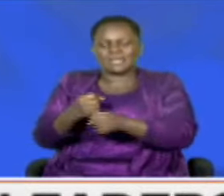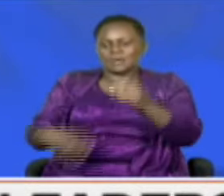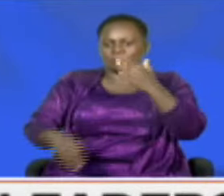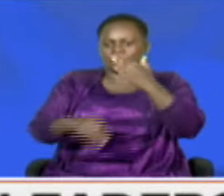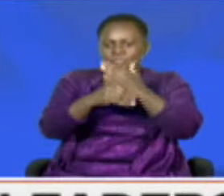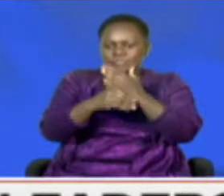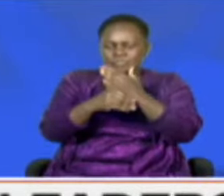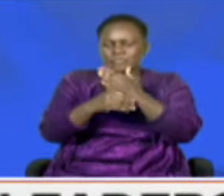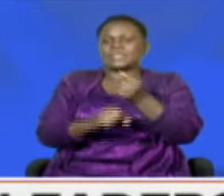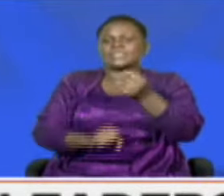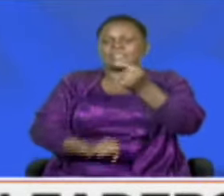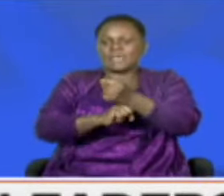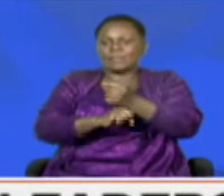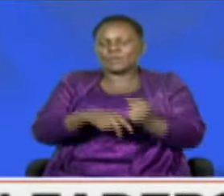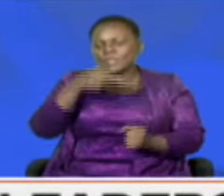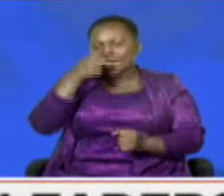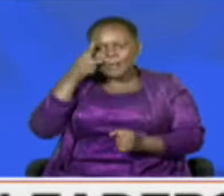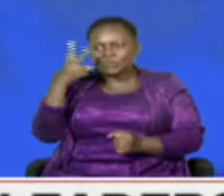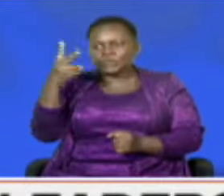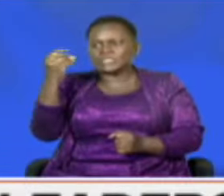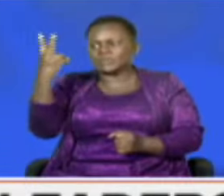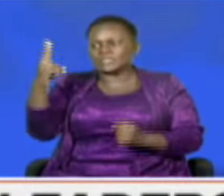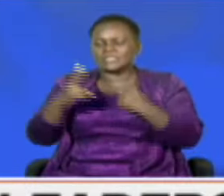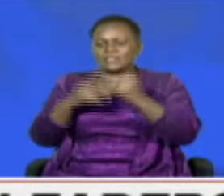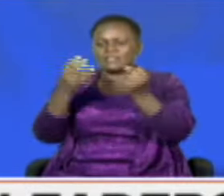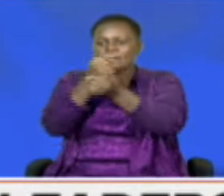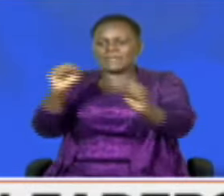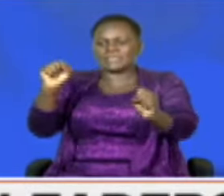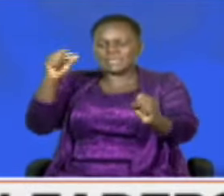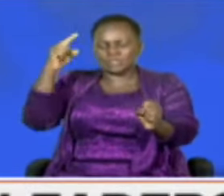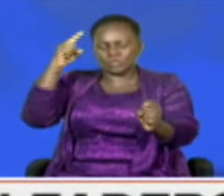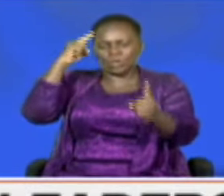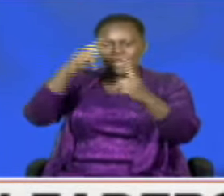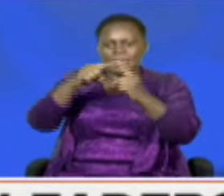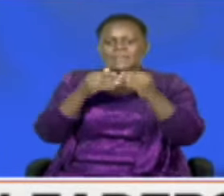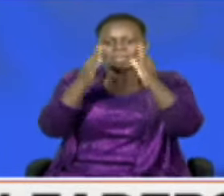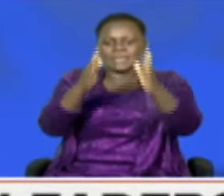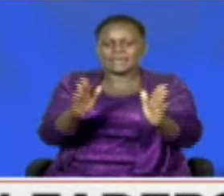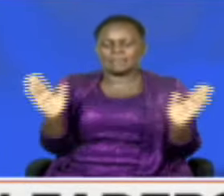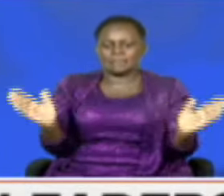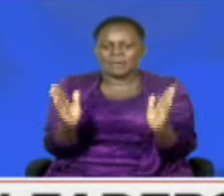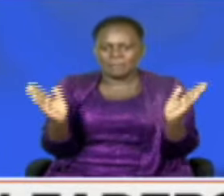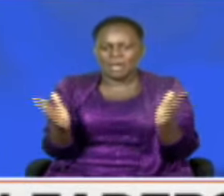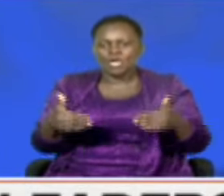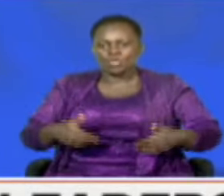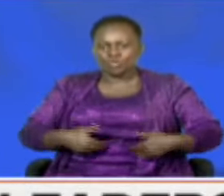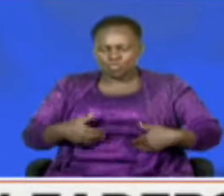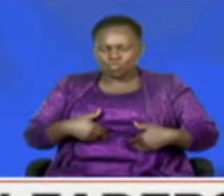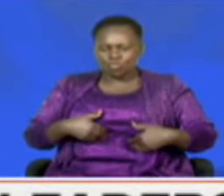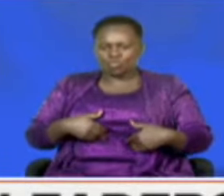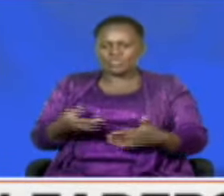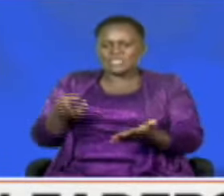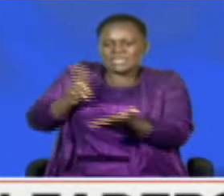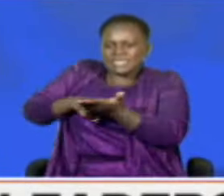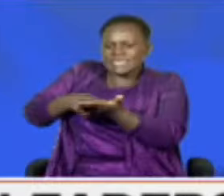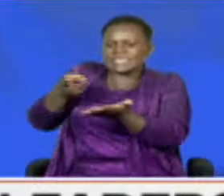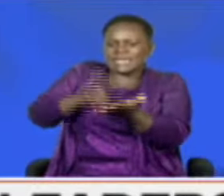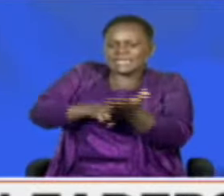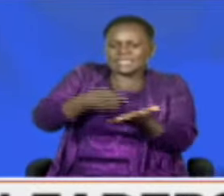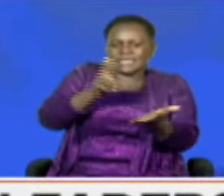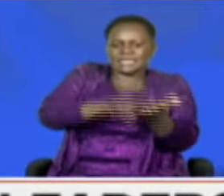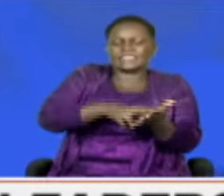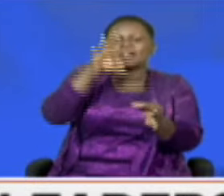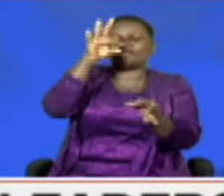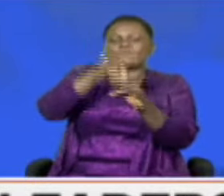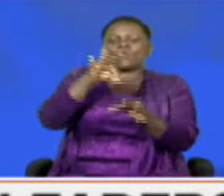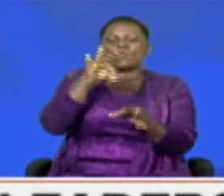addition to rallying behind Kalonzo's 2027 presidential ambitions, the leaders urge the youths to apply for identification cards and